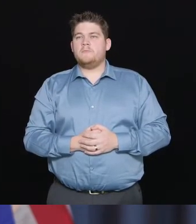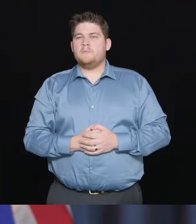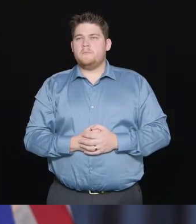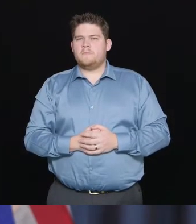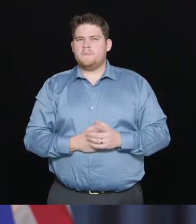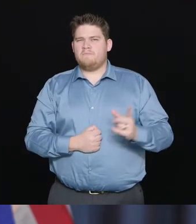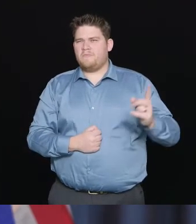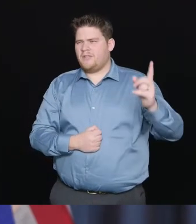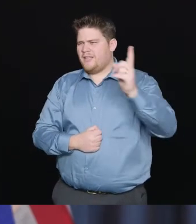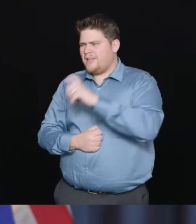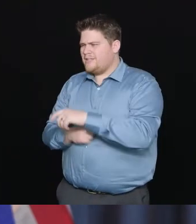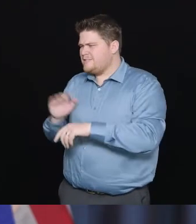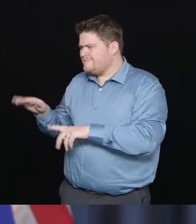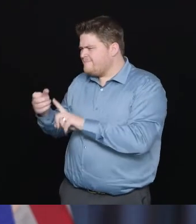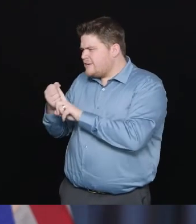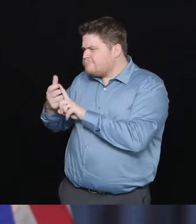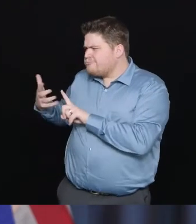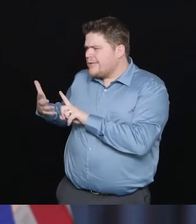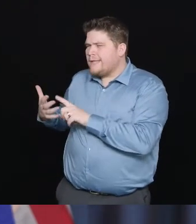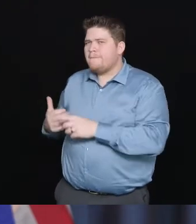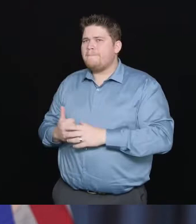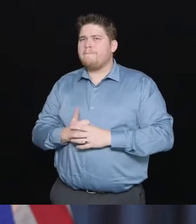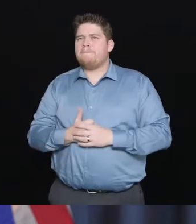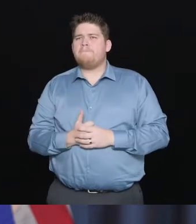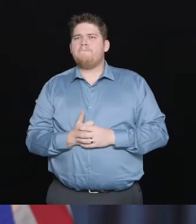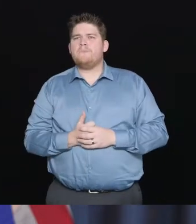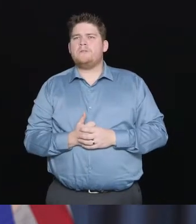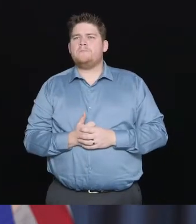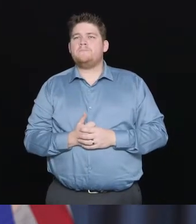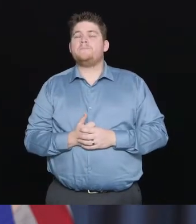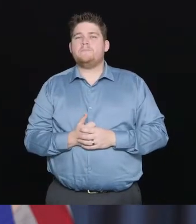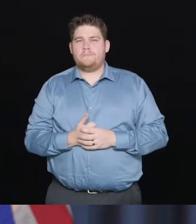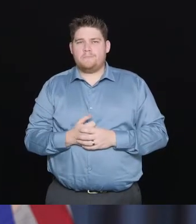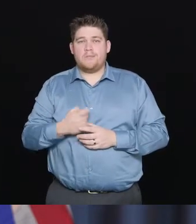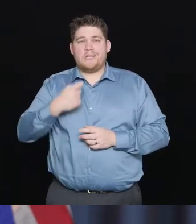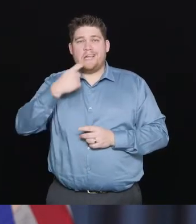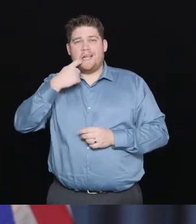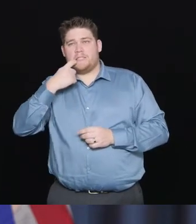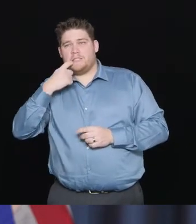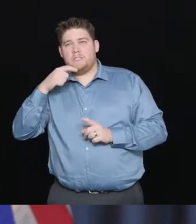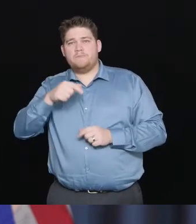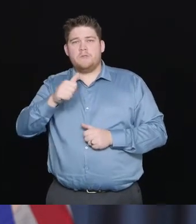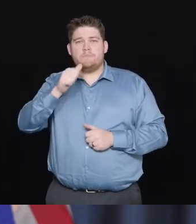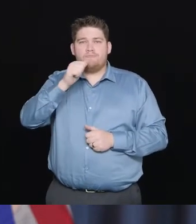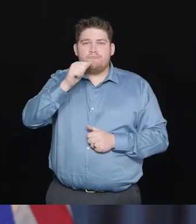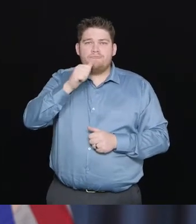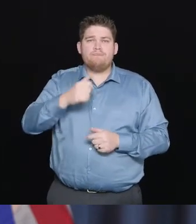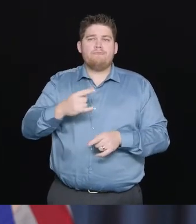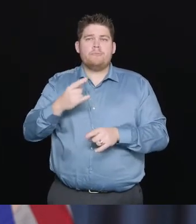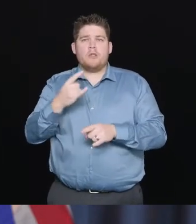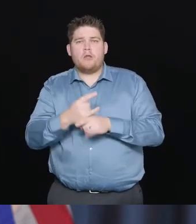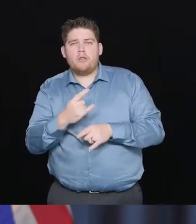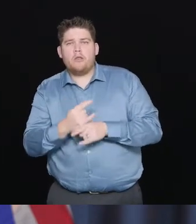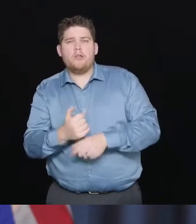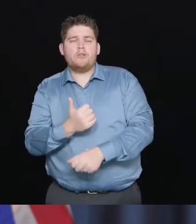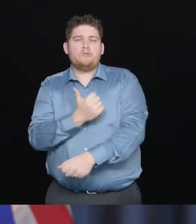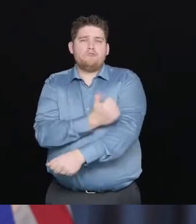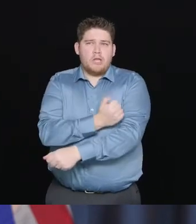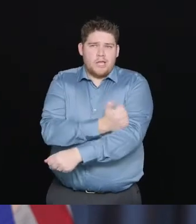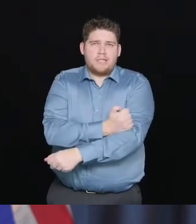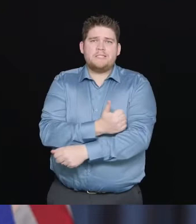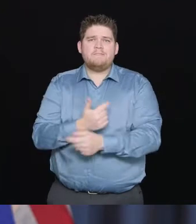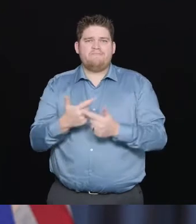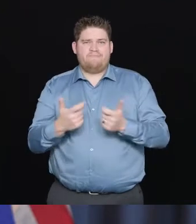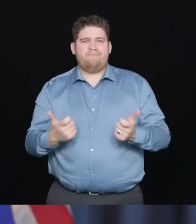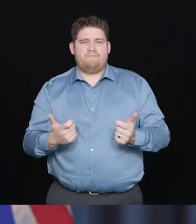with addictions and substance use disorders. So it's to support them and how to make those decisions. So, for example,